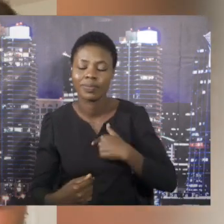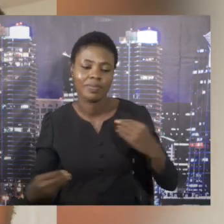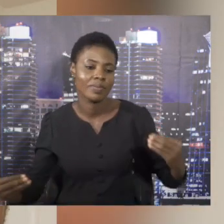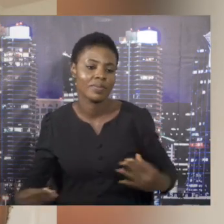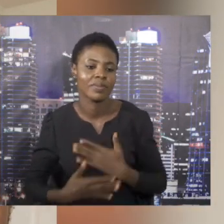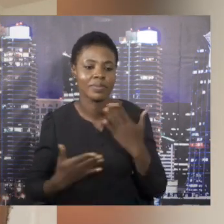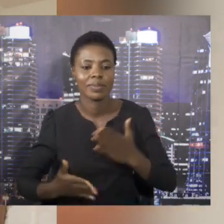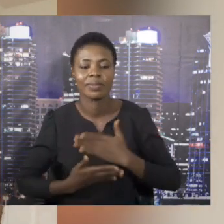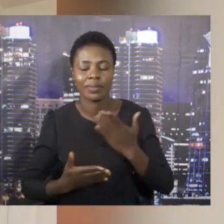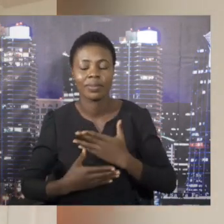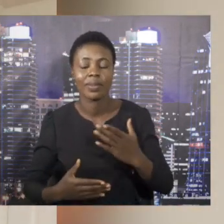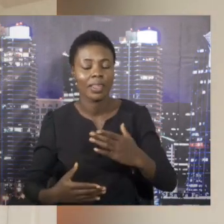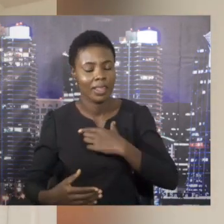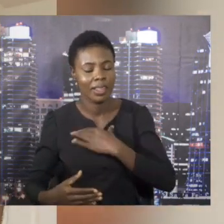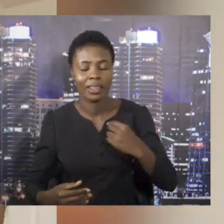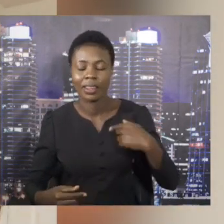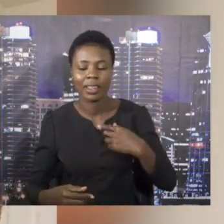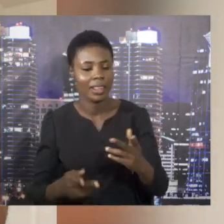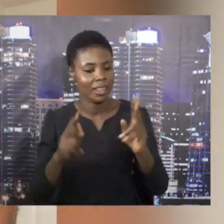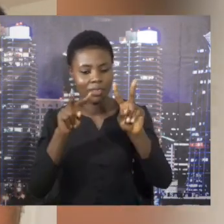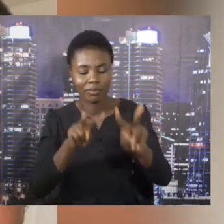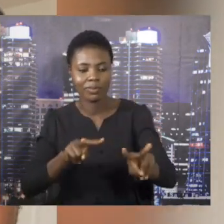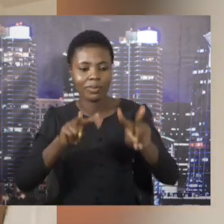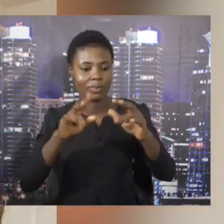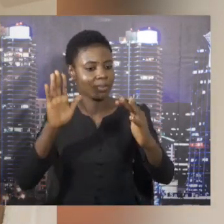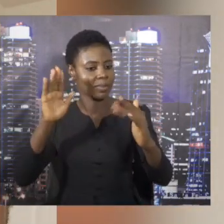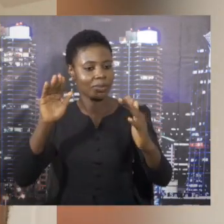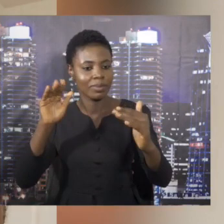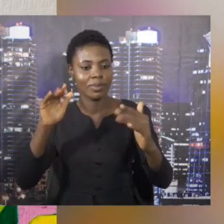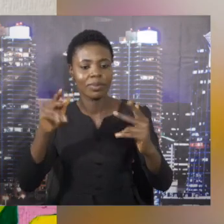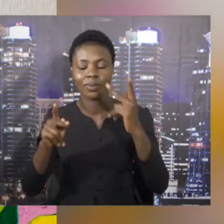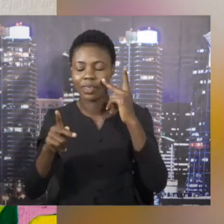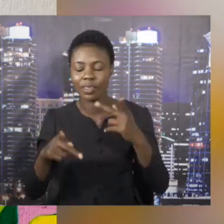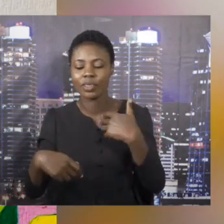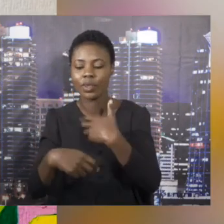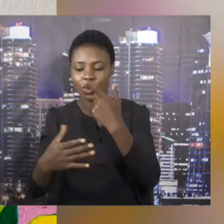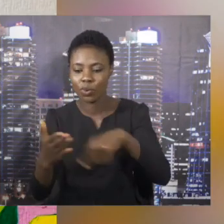excited about this and I look forward to see what you're going to create.